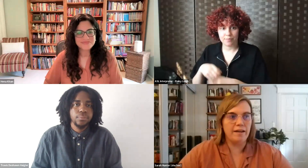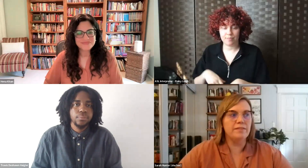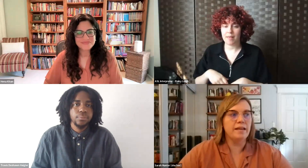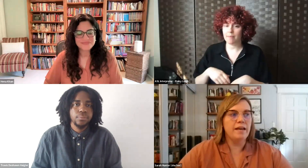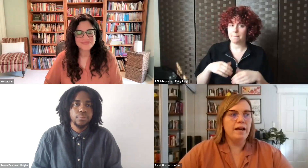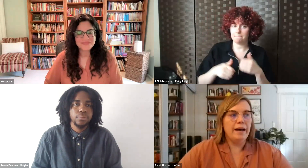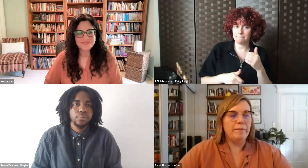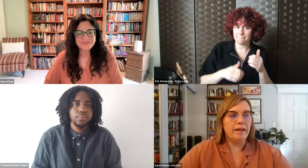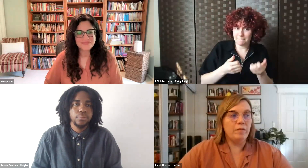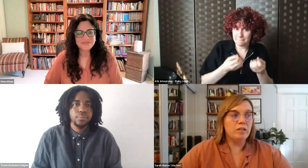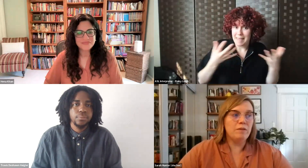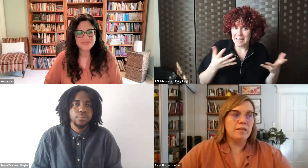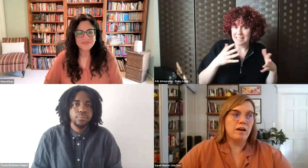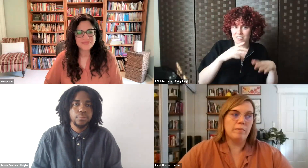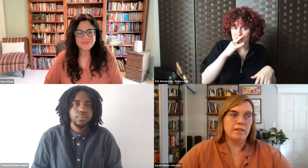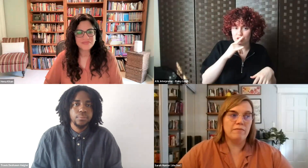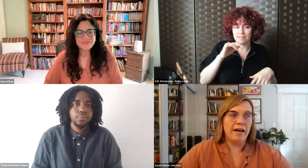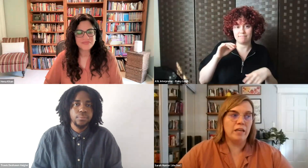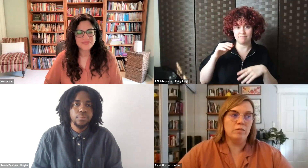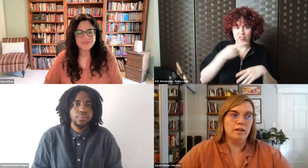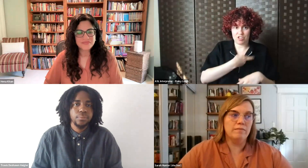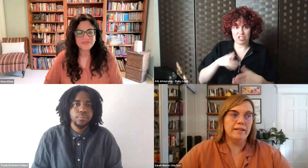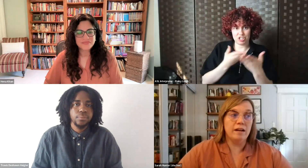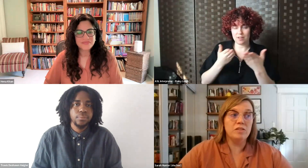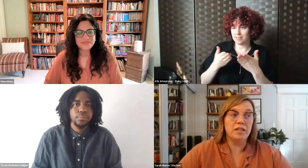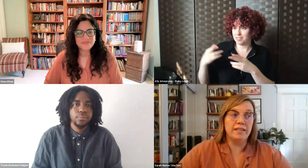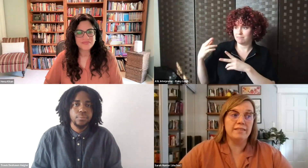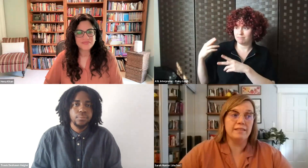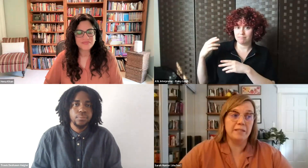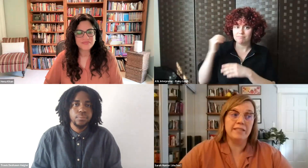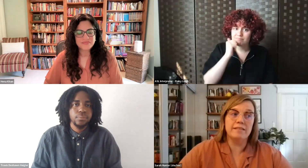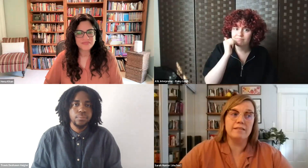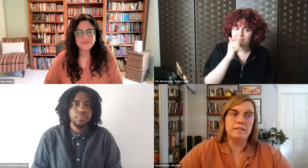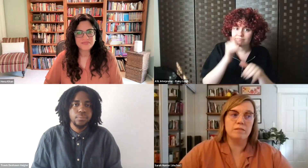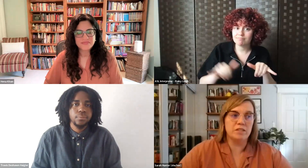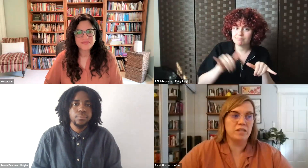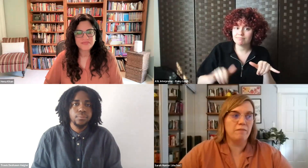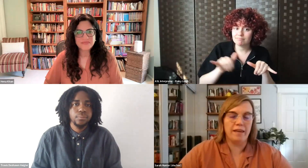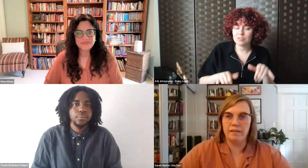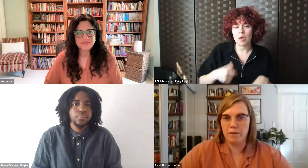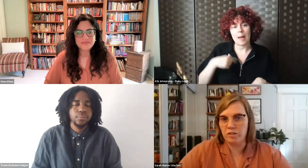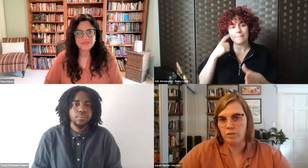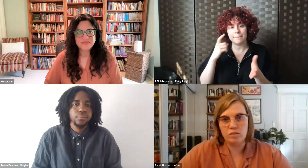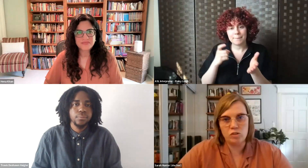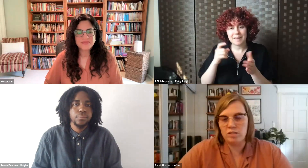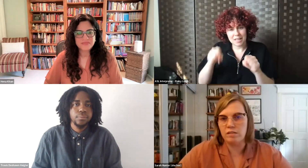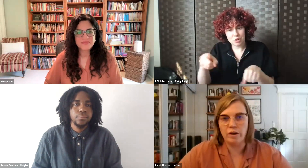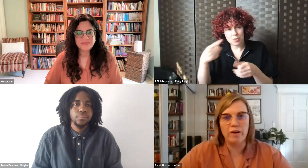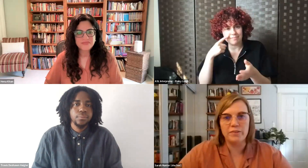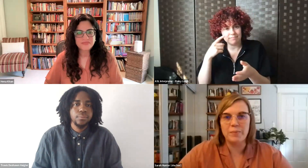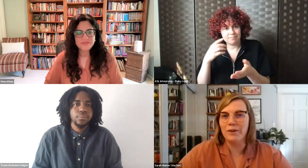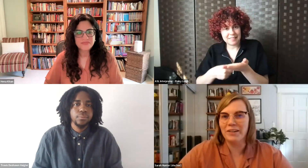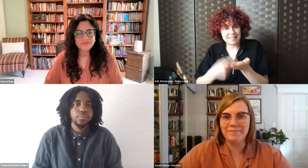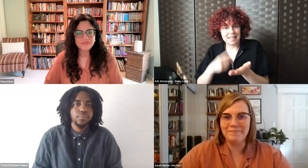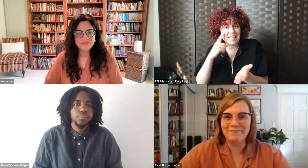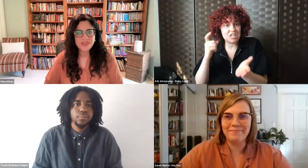everyday lives. And I'm wondering if you can talk about the value of acknowledging kids' experiences of religion and faith in picture books just